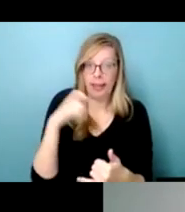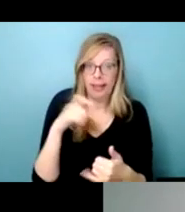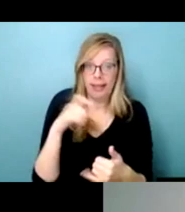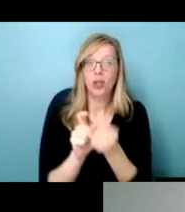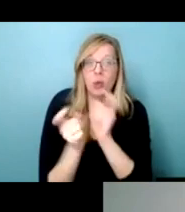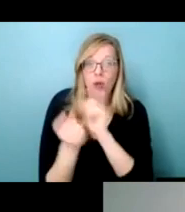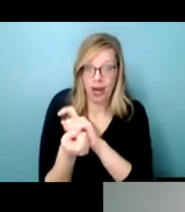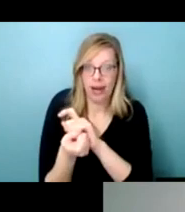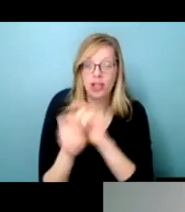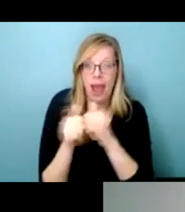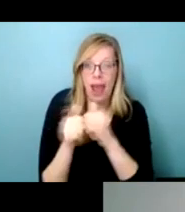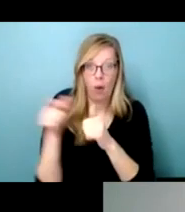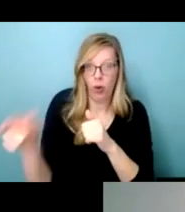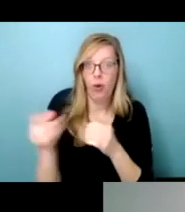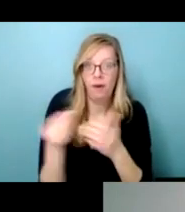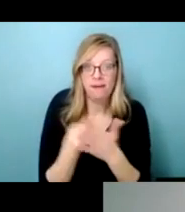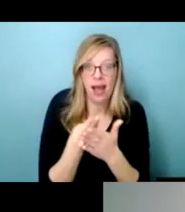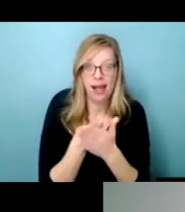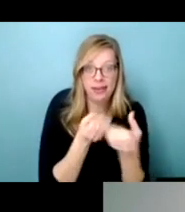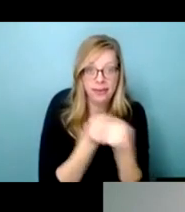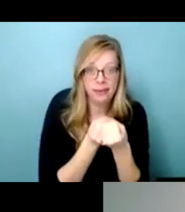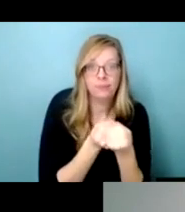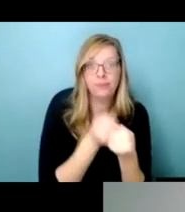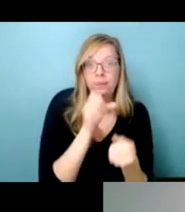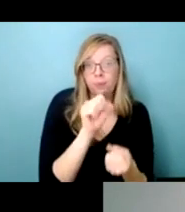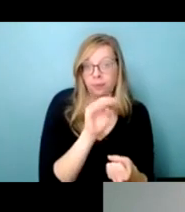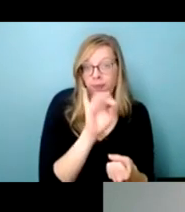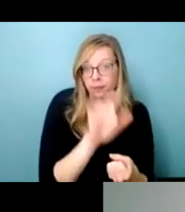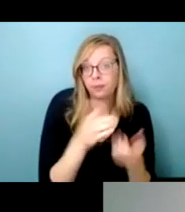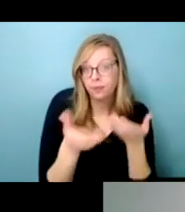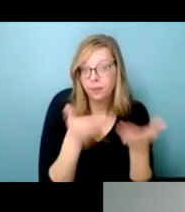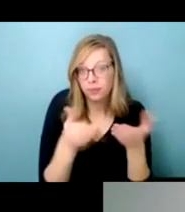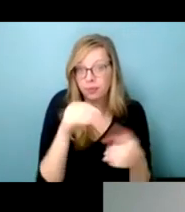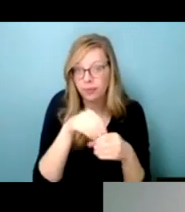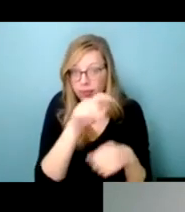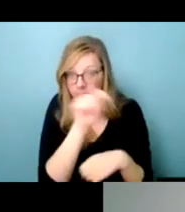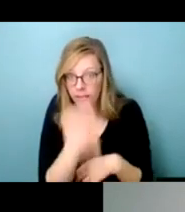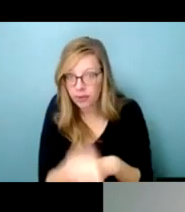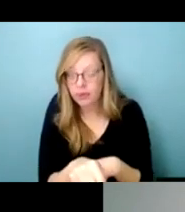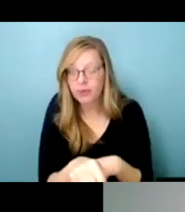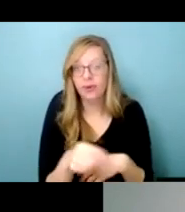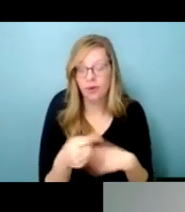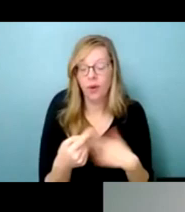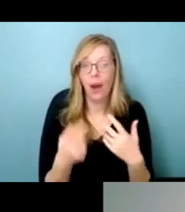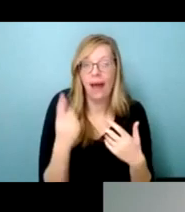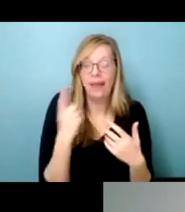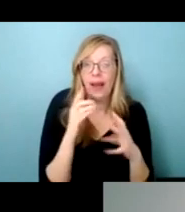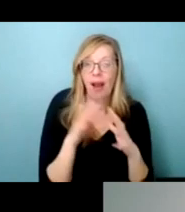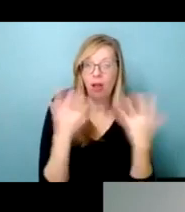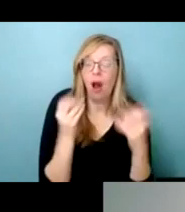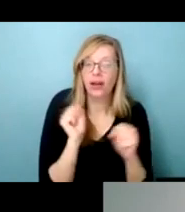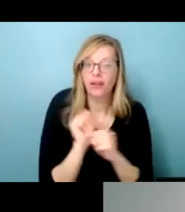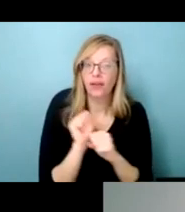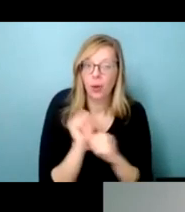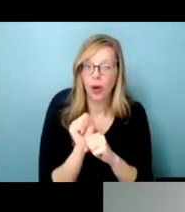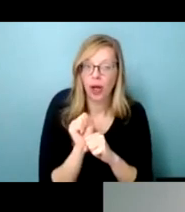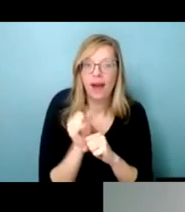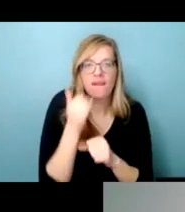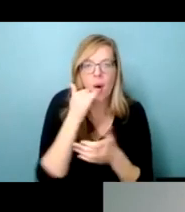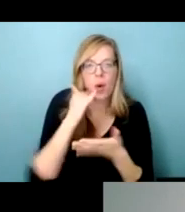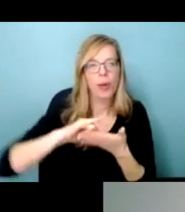Thompson, or the way you fund social services in Thompson. So I've been doing lots of work kind of behind the scenes, even through the